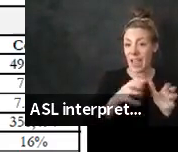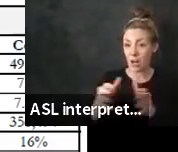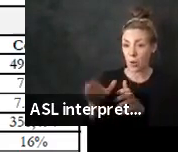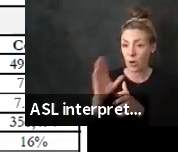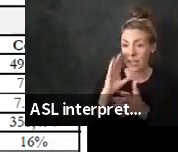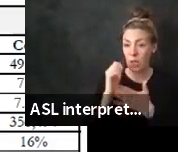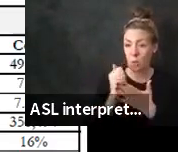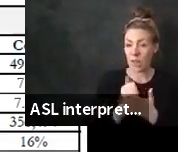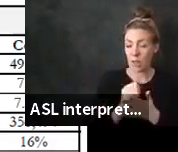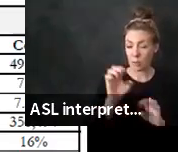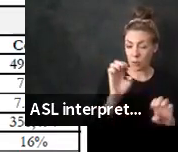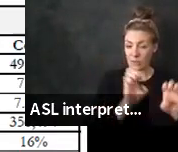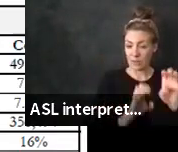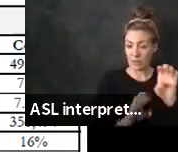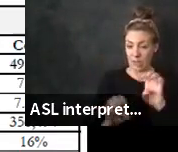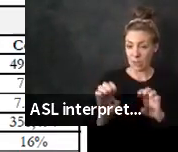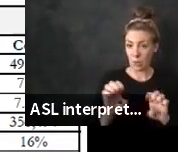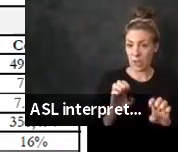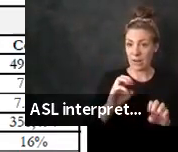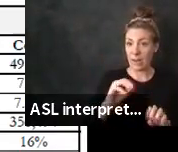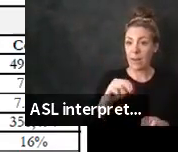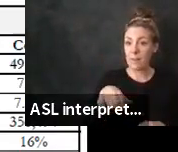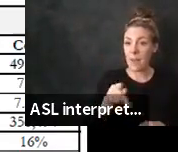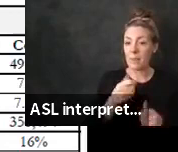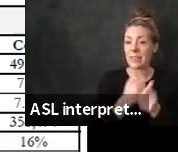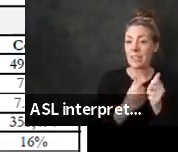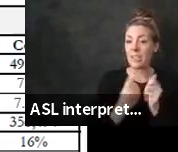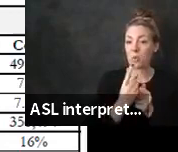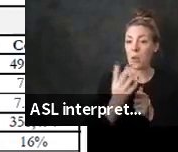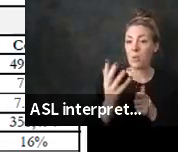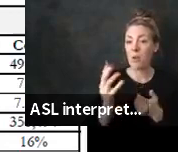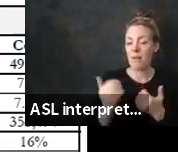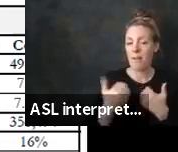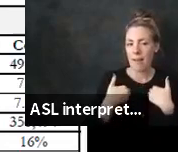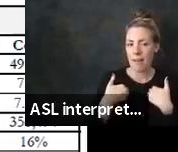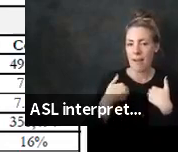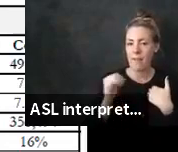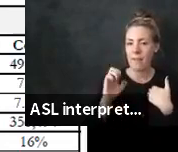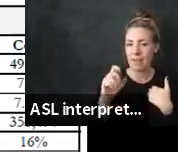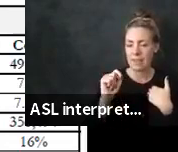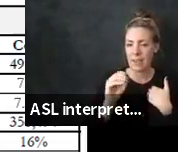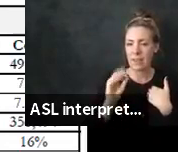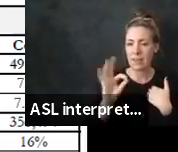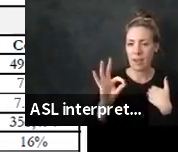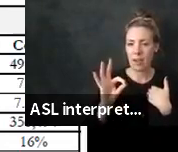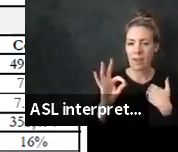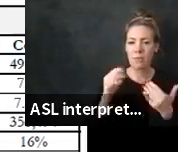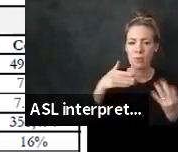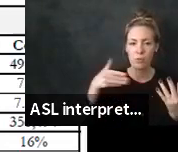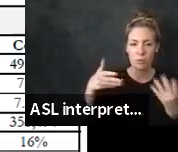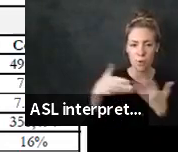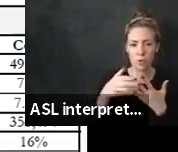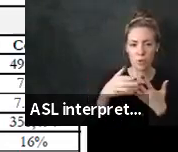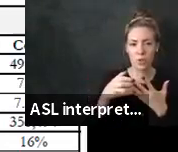in evaluating the maps. Each map will come with the same set of socioeconomic data. What you're seeing